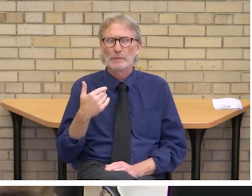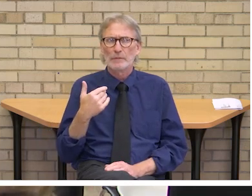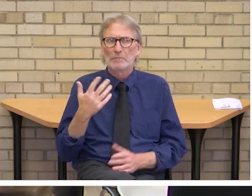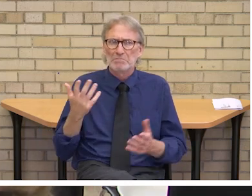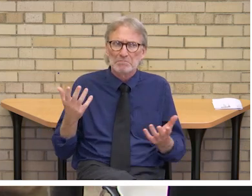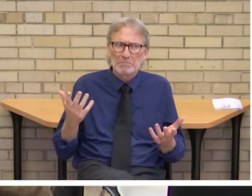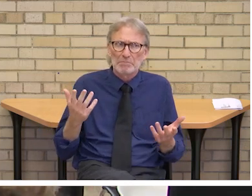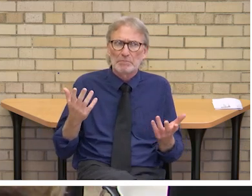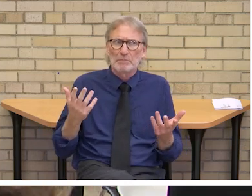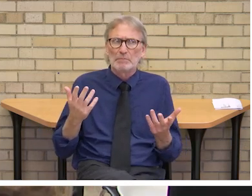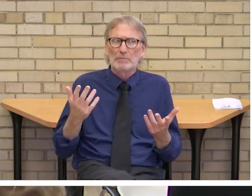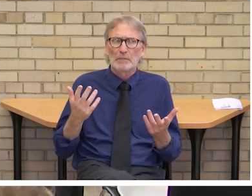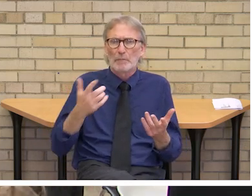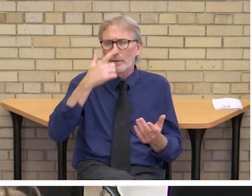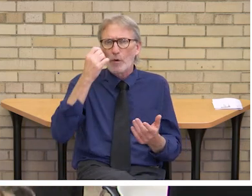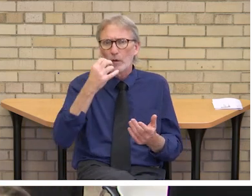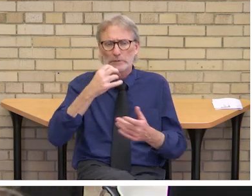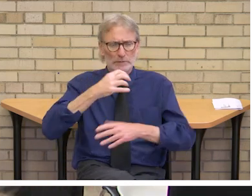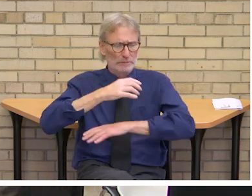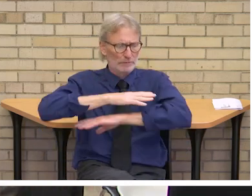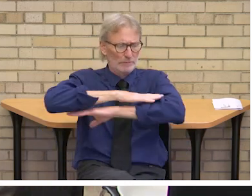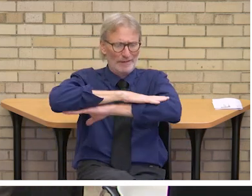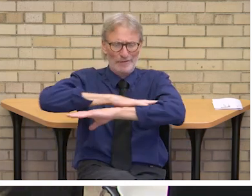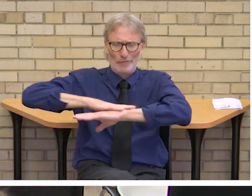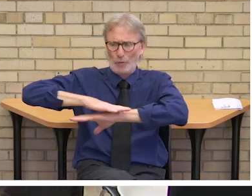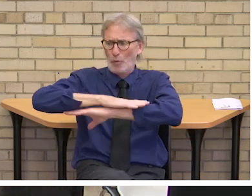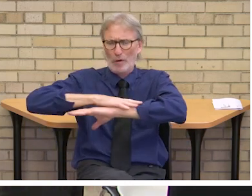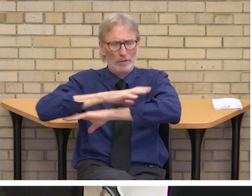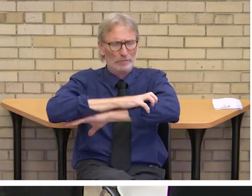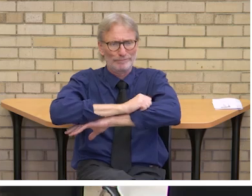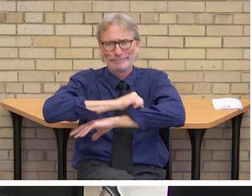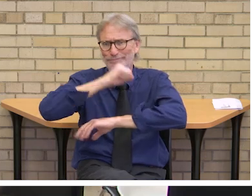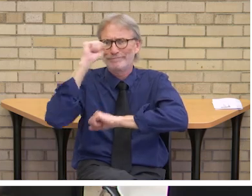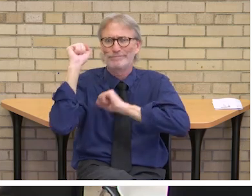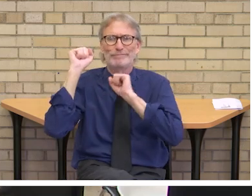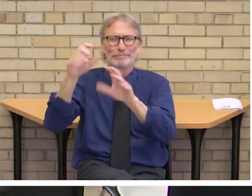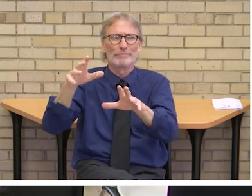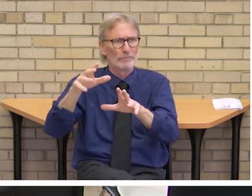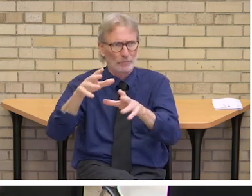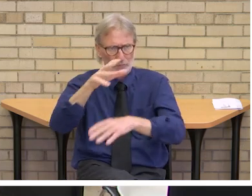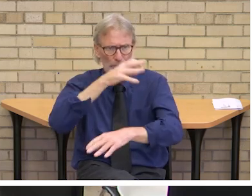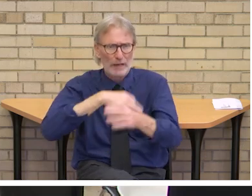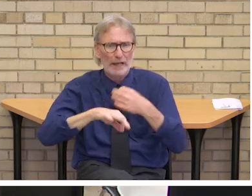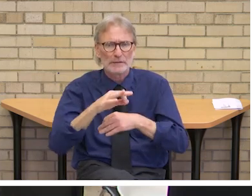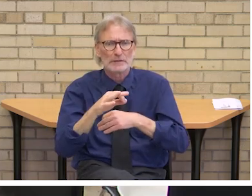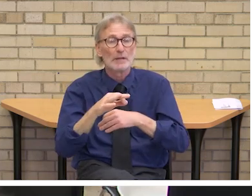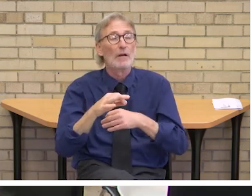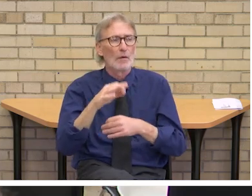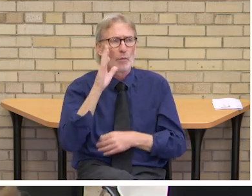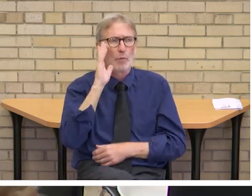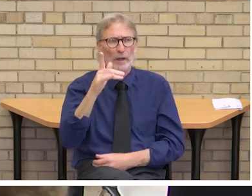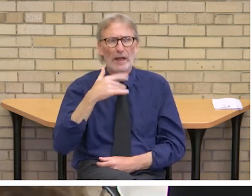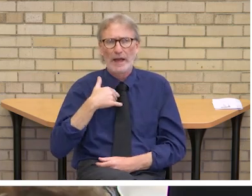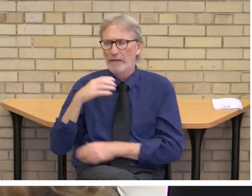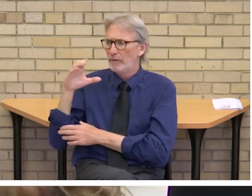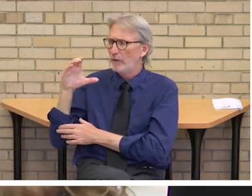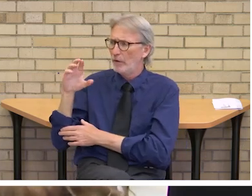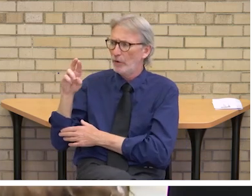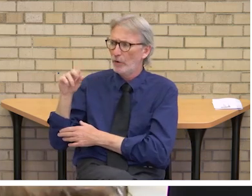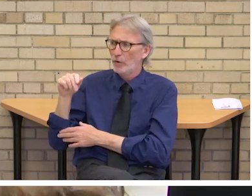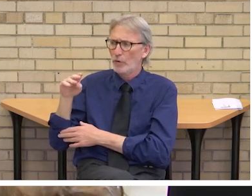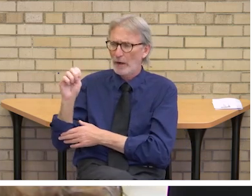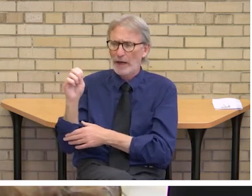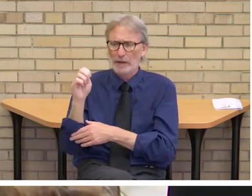as part of this floor system removal and replacement, a crane will basically work its way from the middle